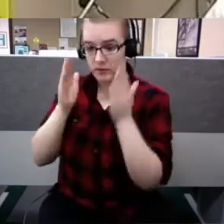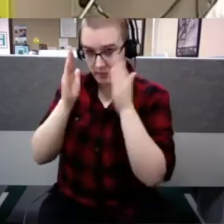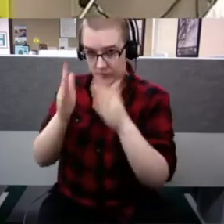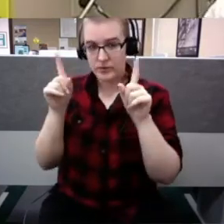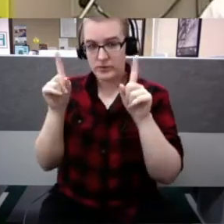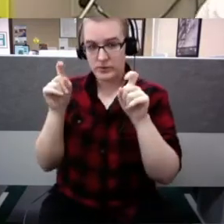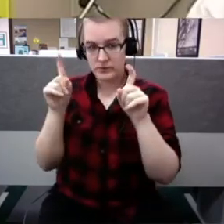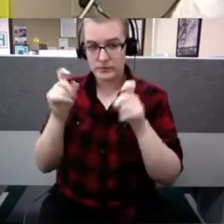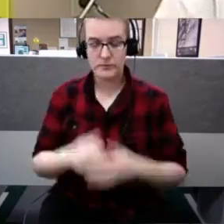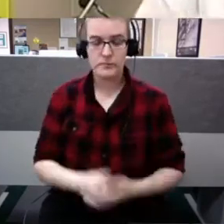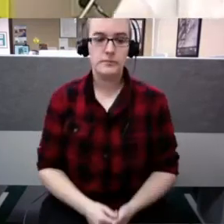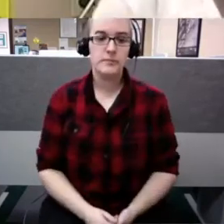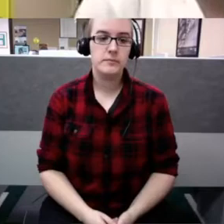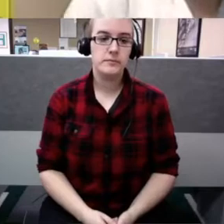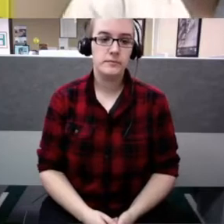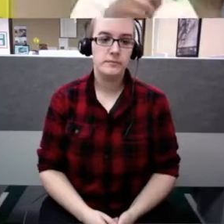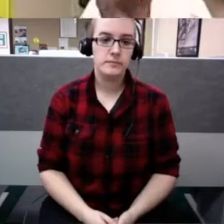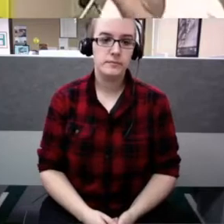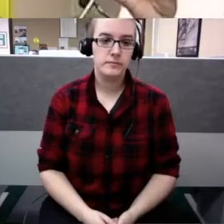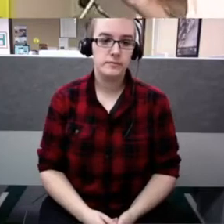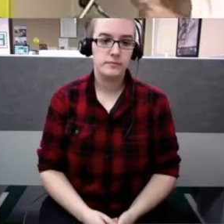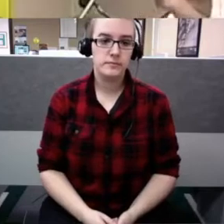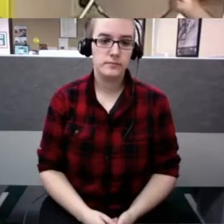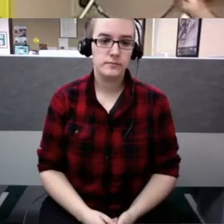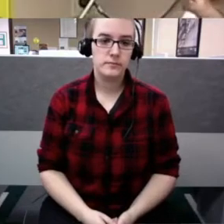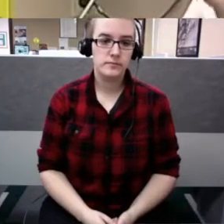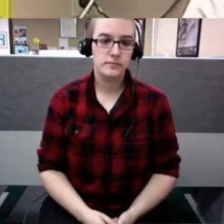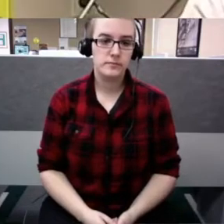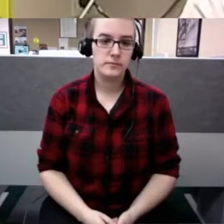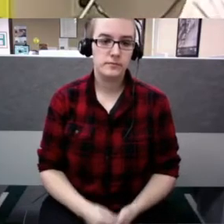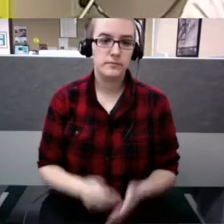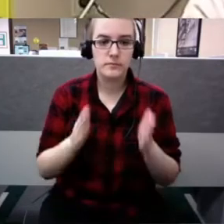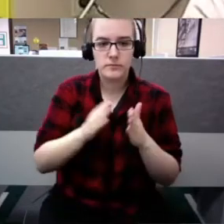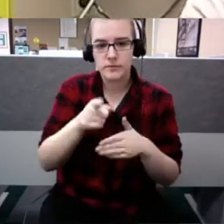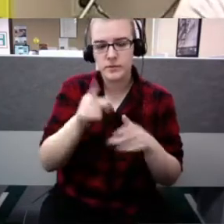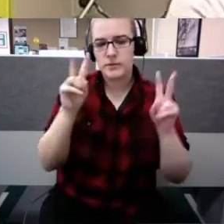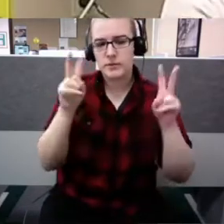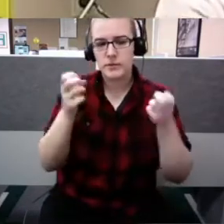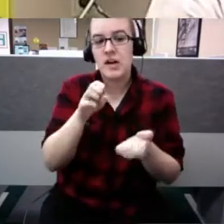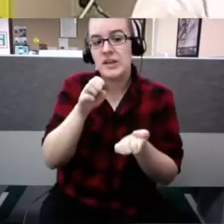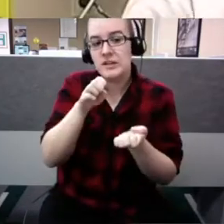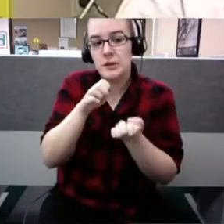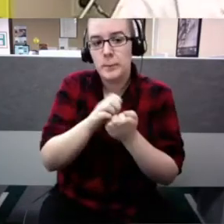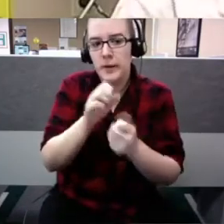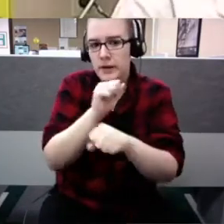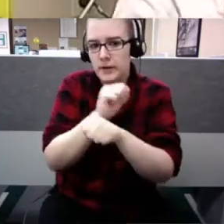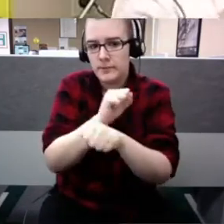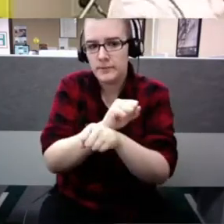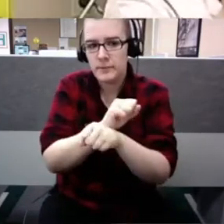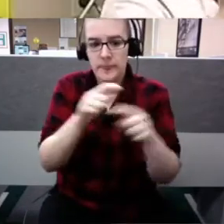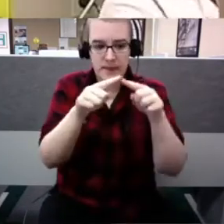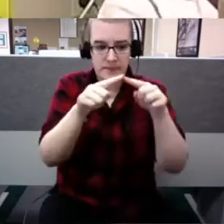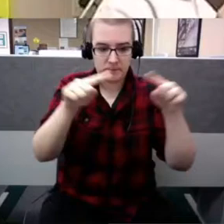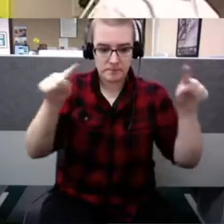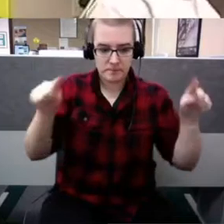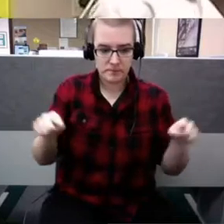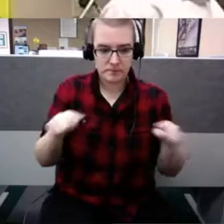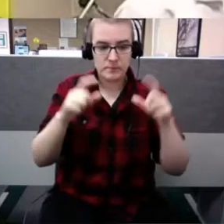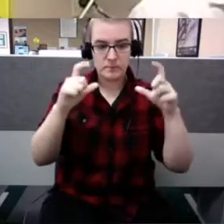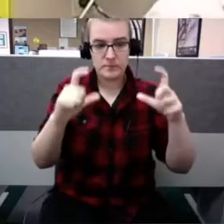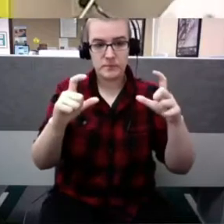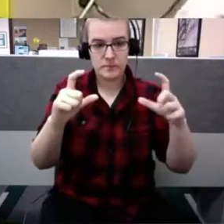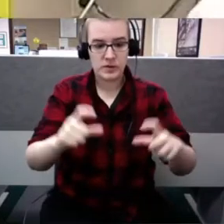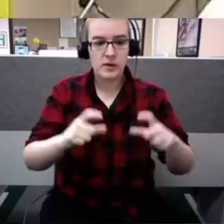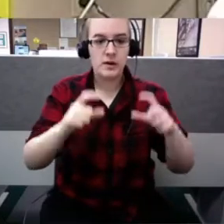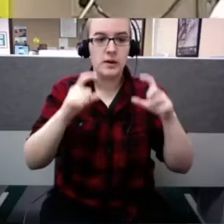you. He will have you insert a small bite block like this into your mouth, which you just gently bite with